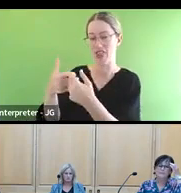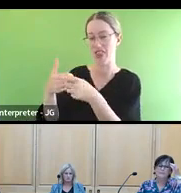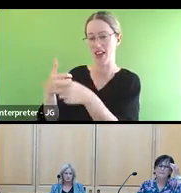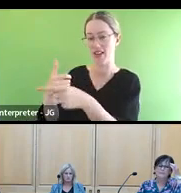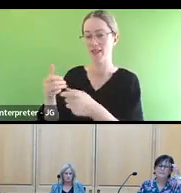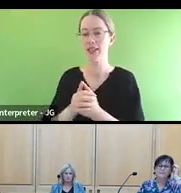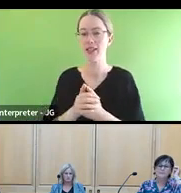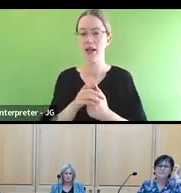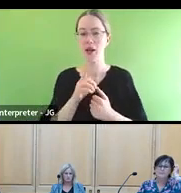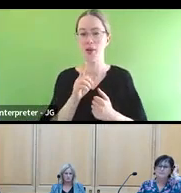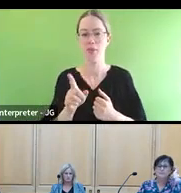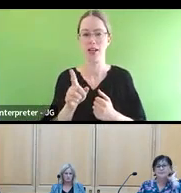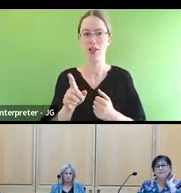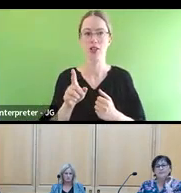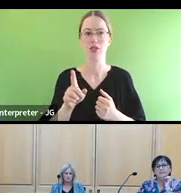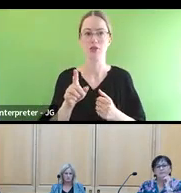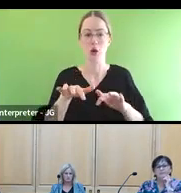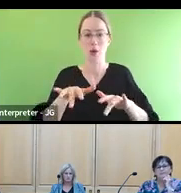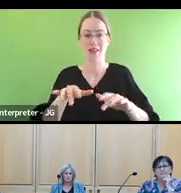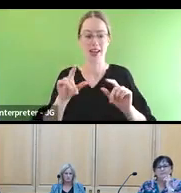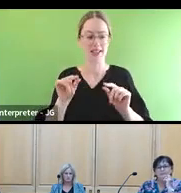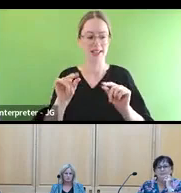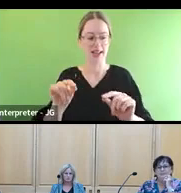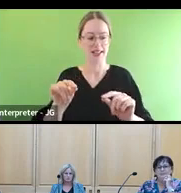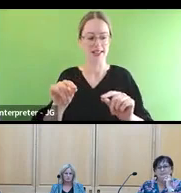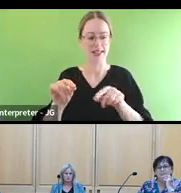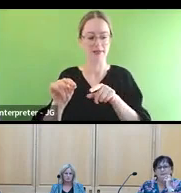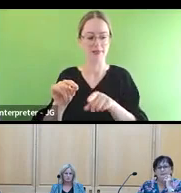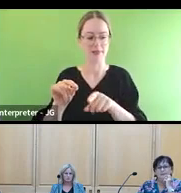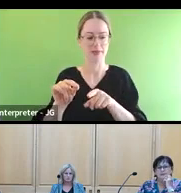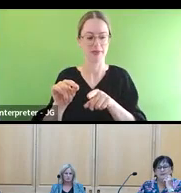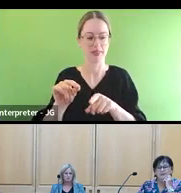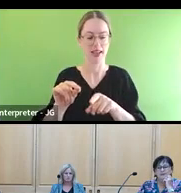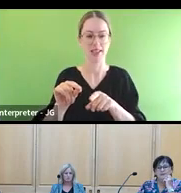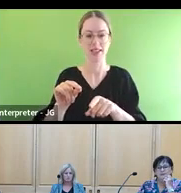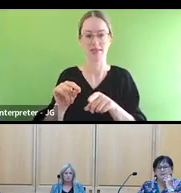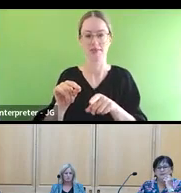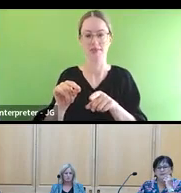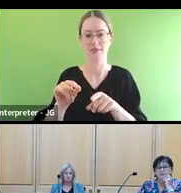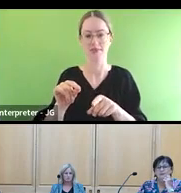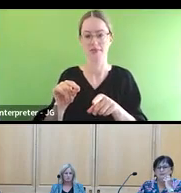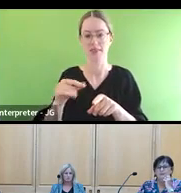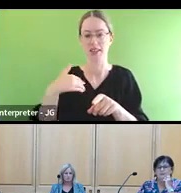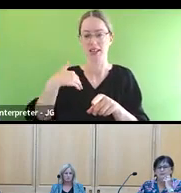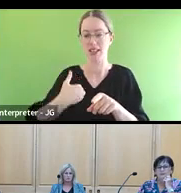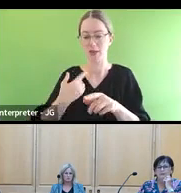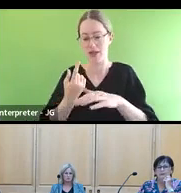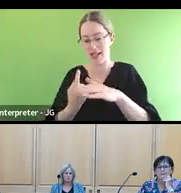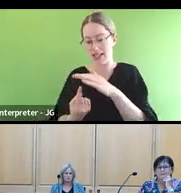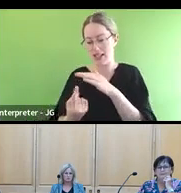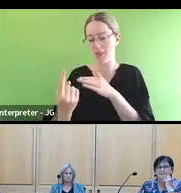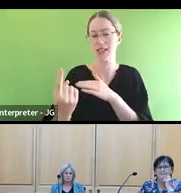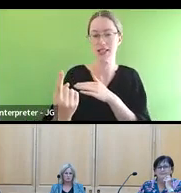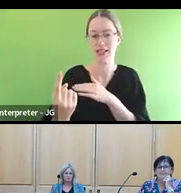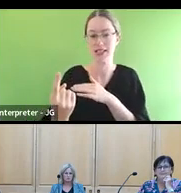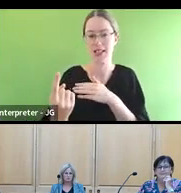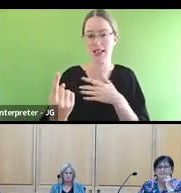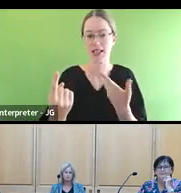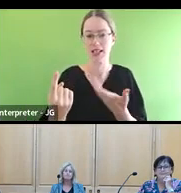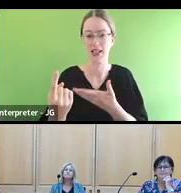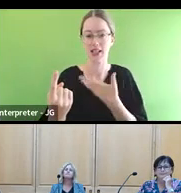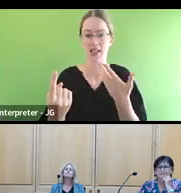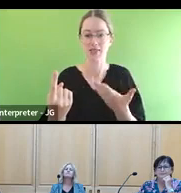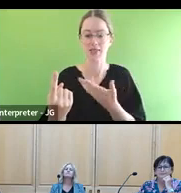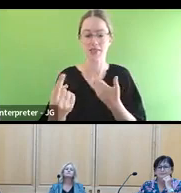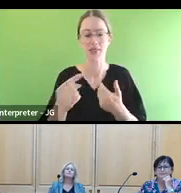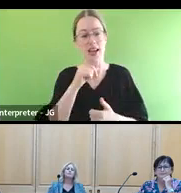the operator of the dispute resolution scheme needs to be as independent as possible from that. So we consider that by